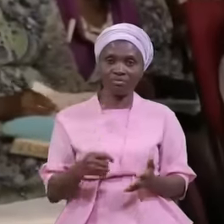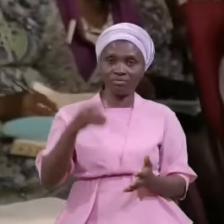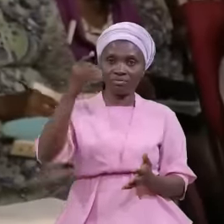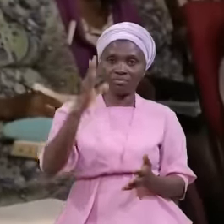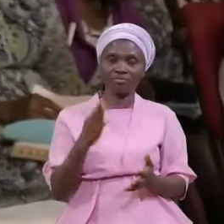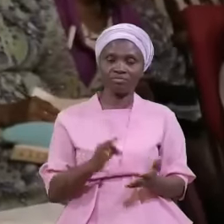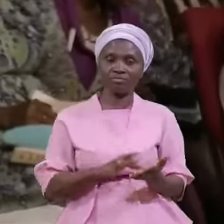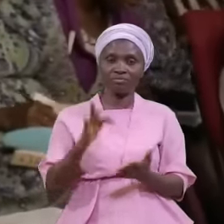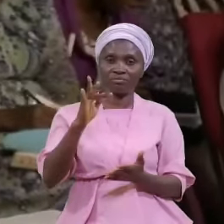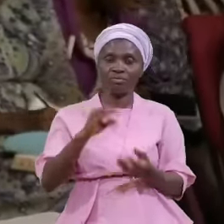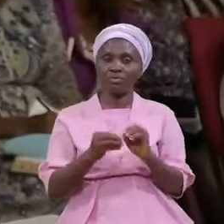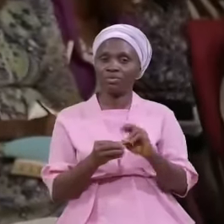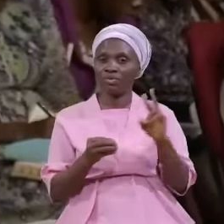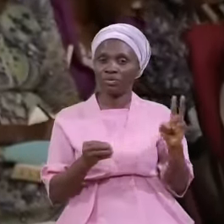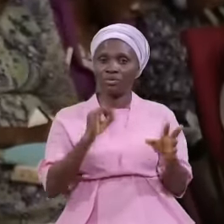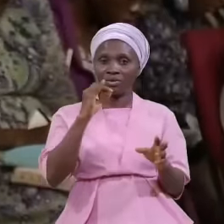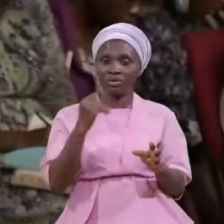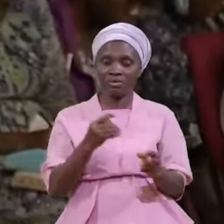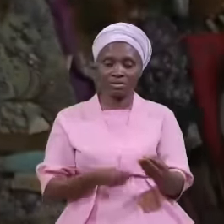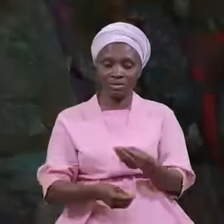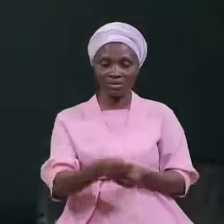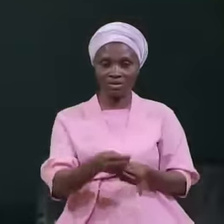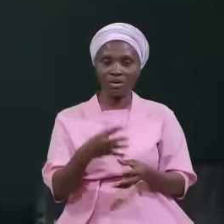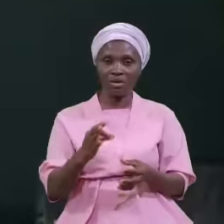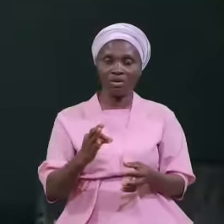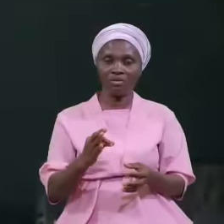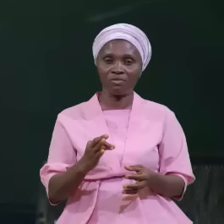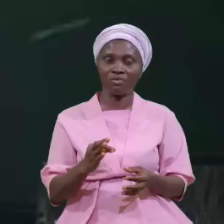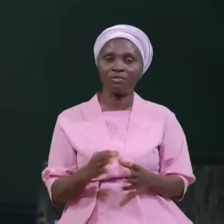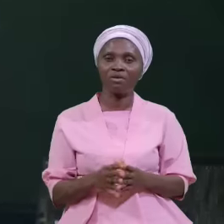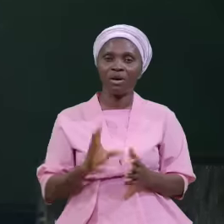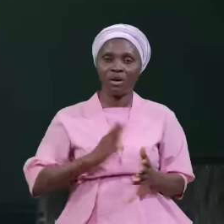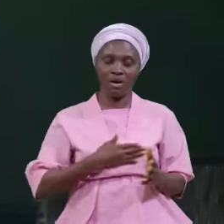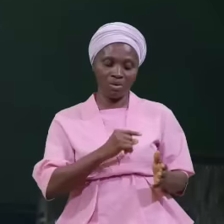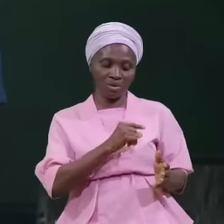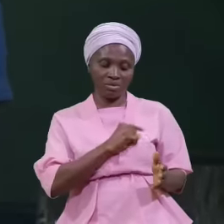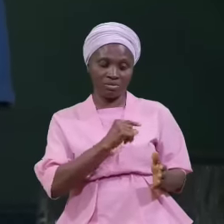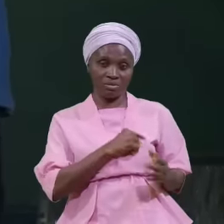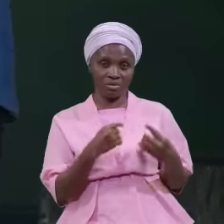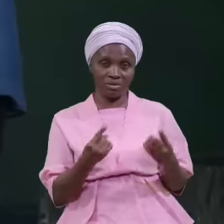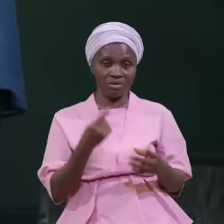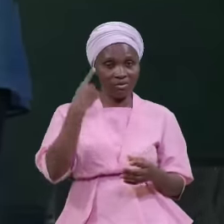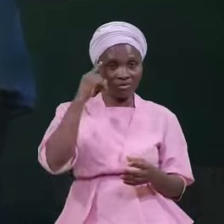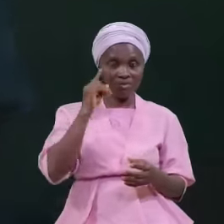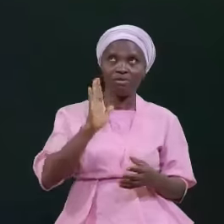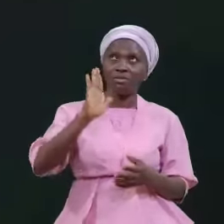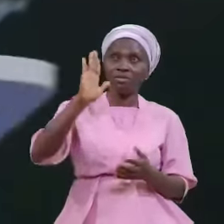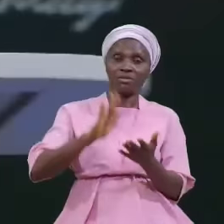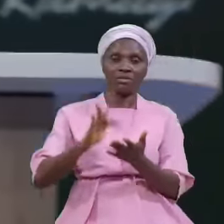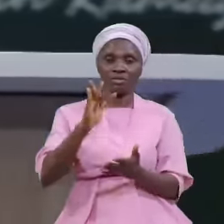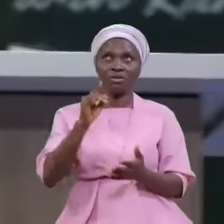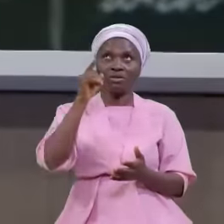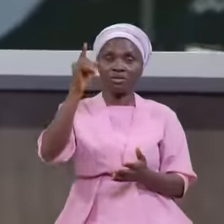the exchange of our guilt for his glory. The exchange, it takes